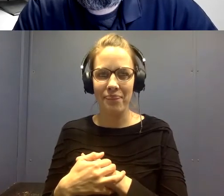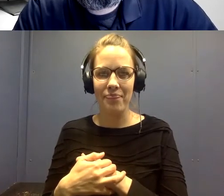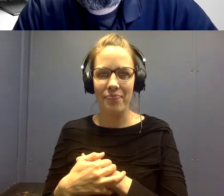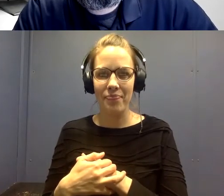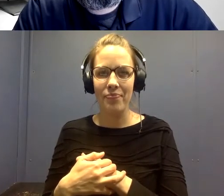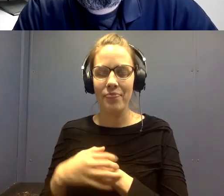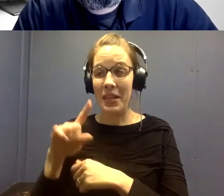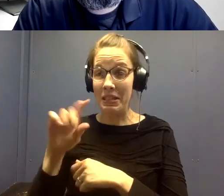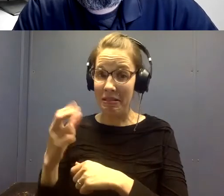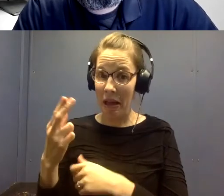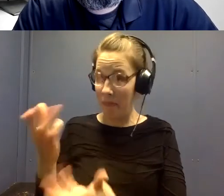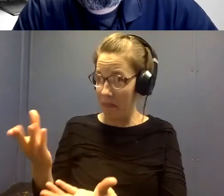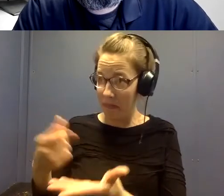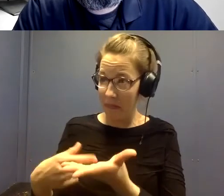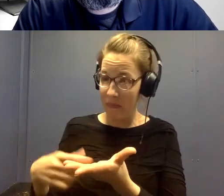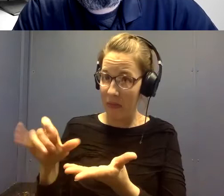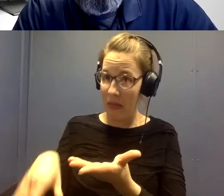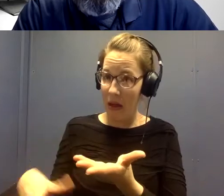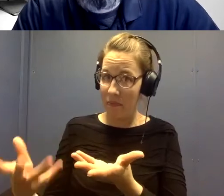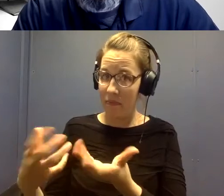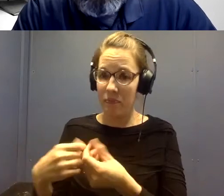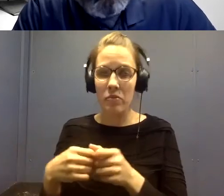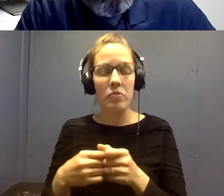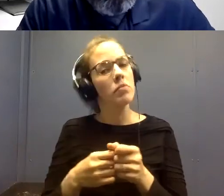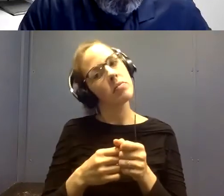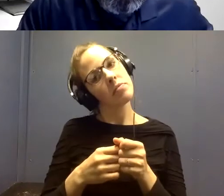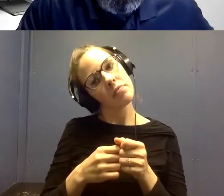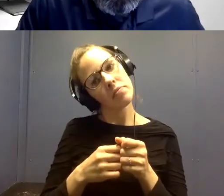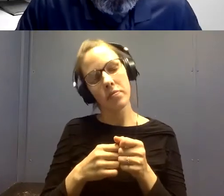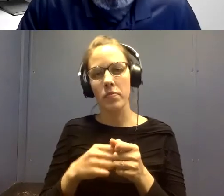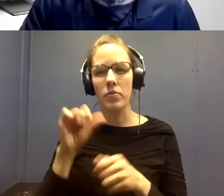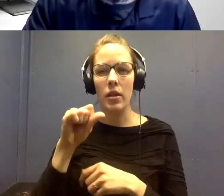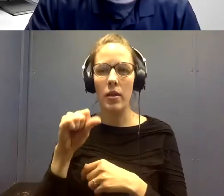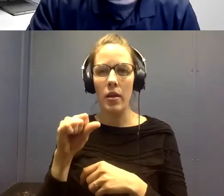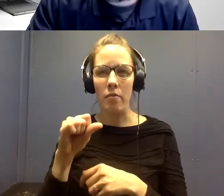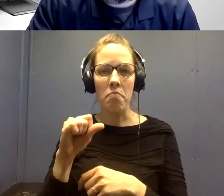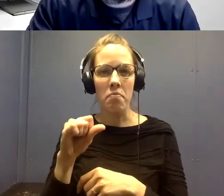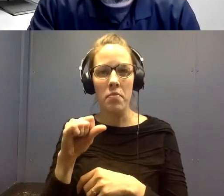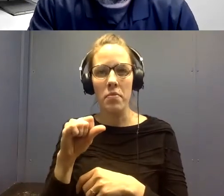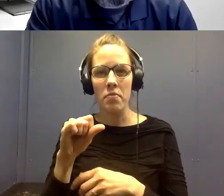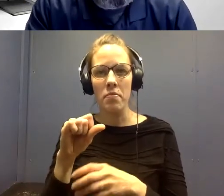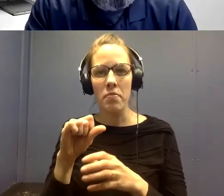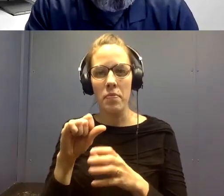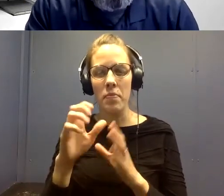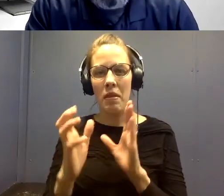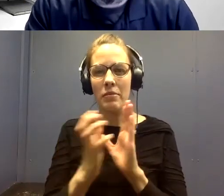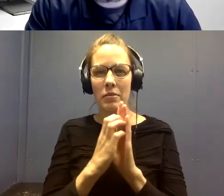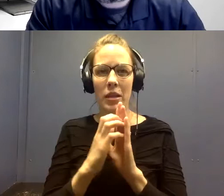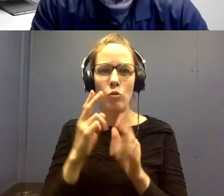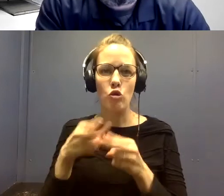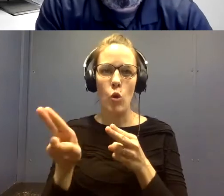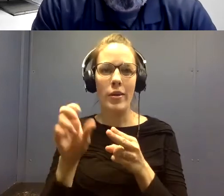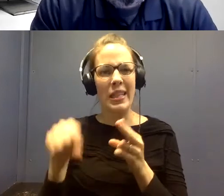And Zach, have you guys had that conversation either yet? Yeah, so I did keep that section kind of short, but